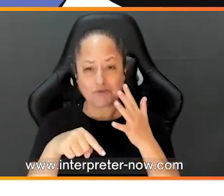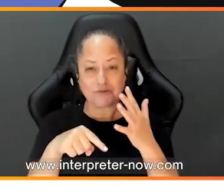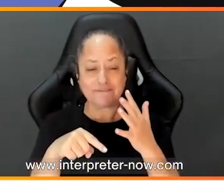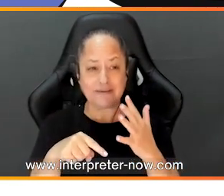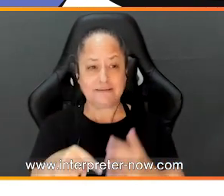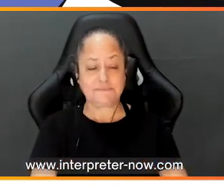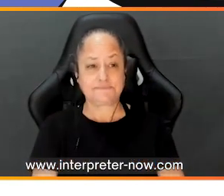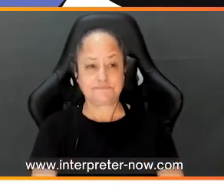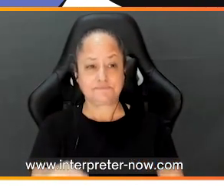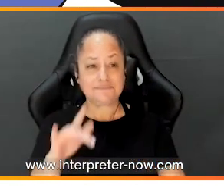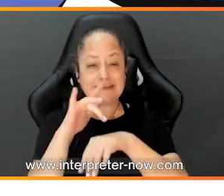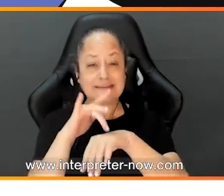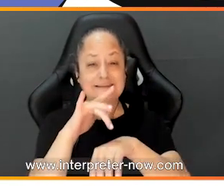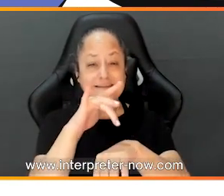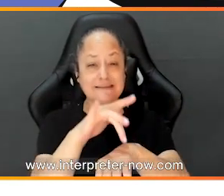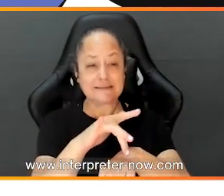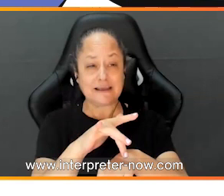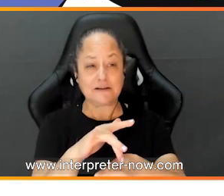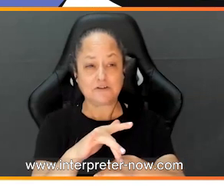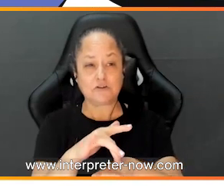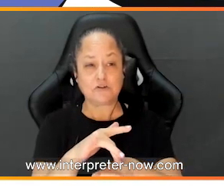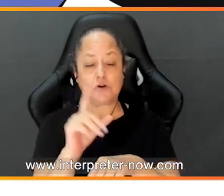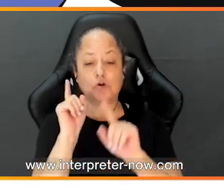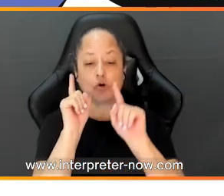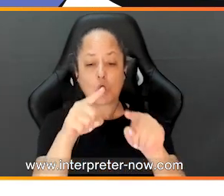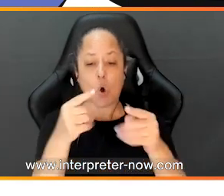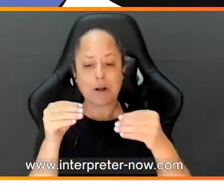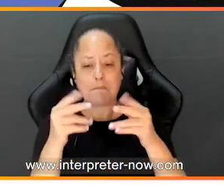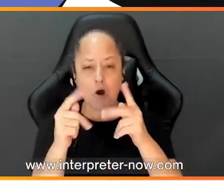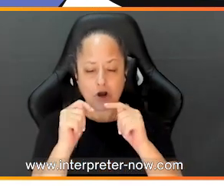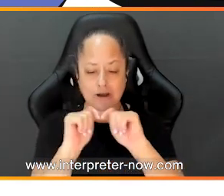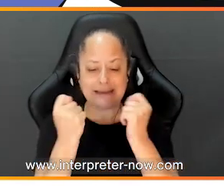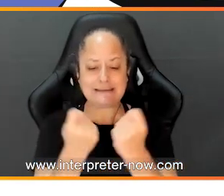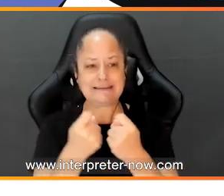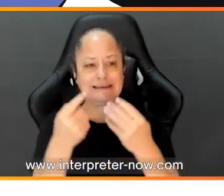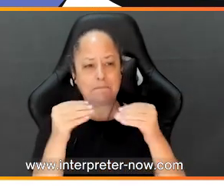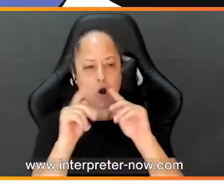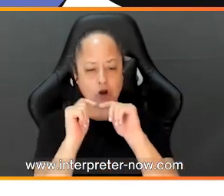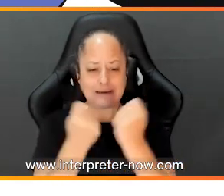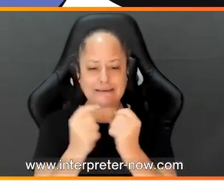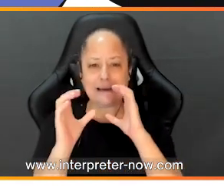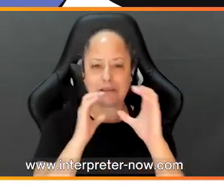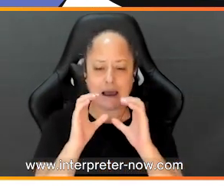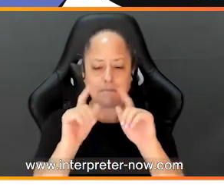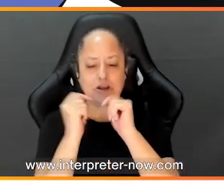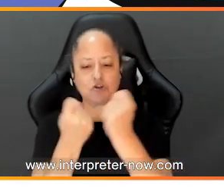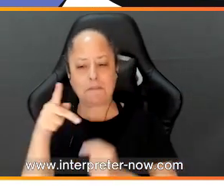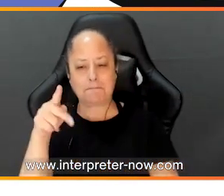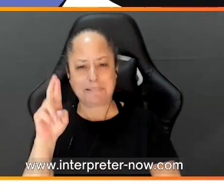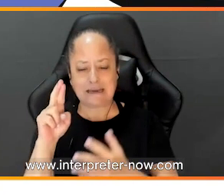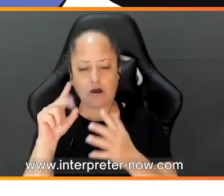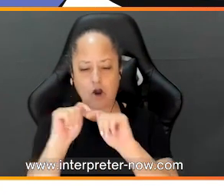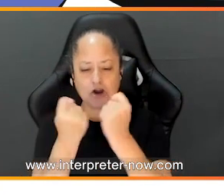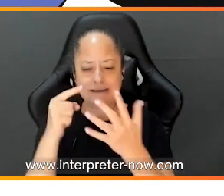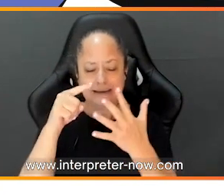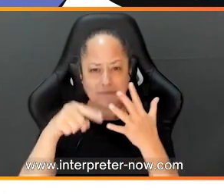the communications teams, PR teams. All these sorts of kind of, again, thinking of that interconnectivity, not just of these